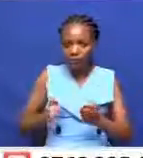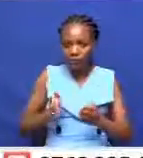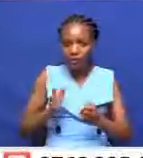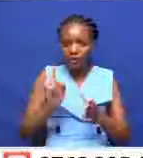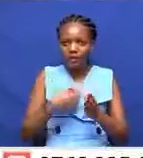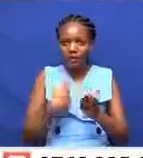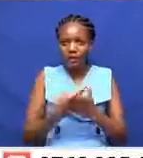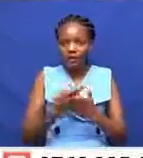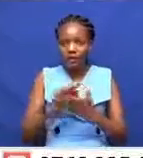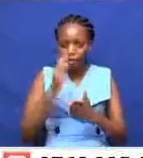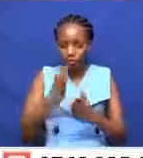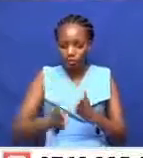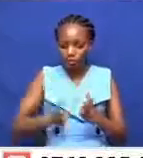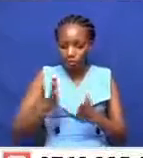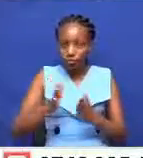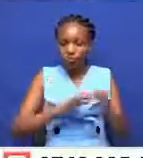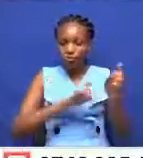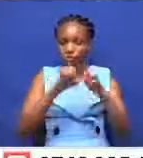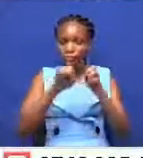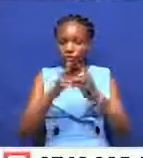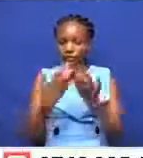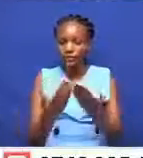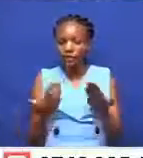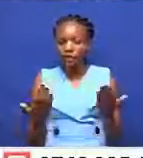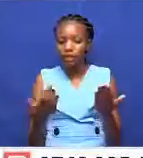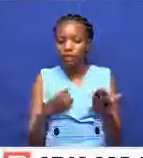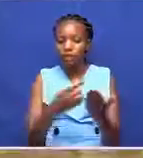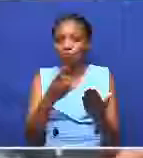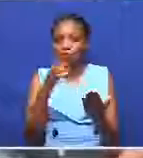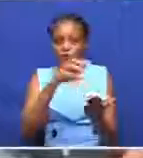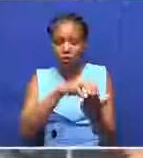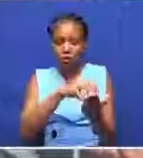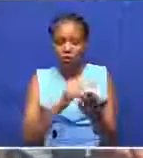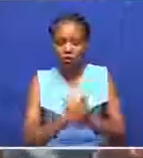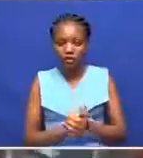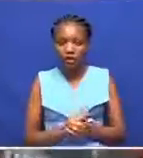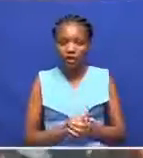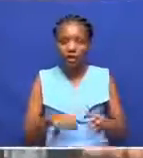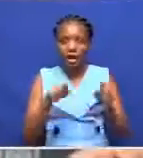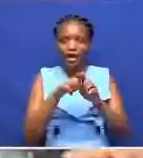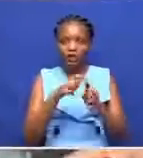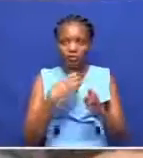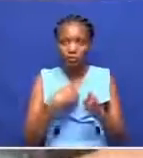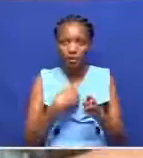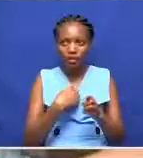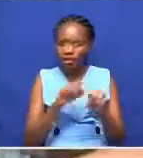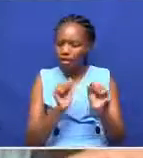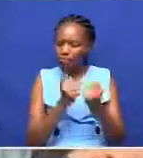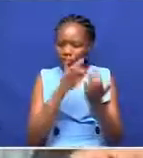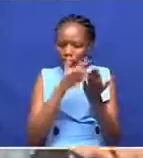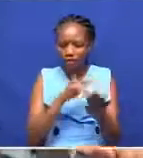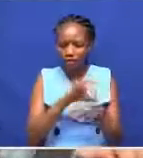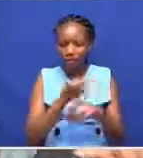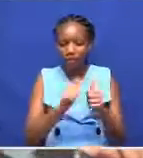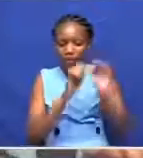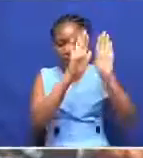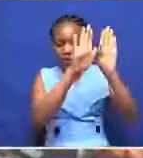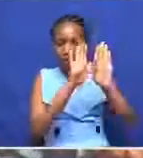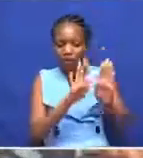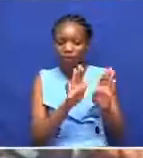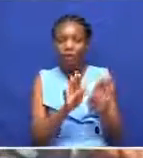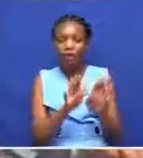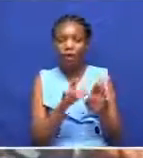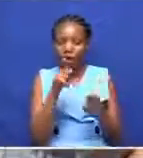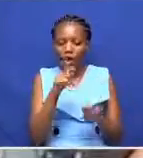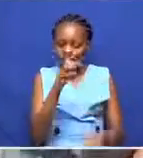the cargo that's going to the port. So I cannot overemphasize the importance of